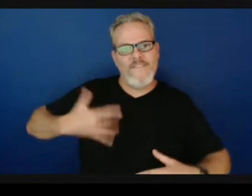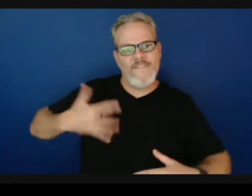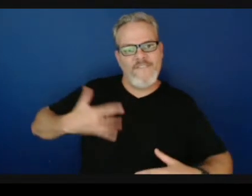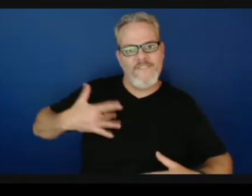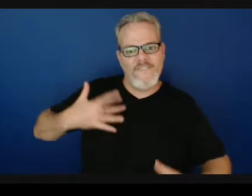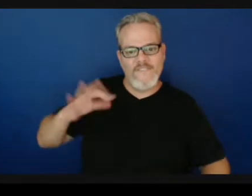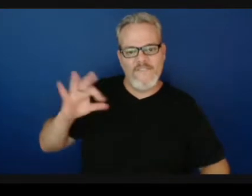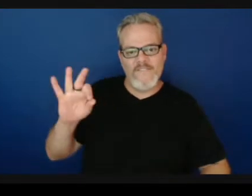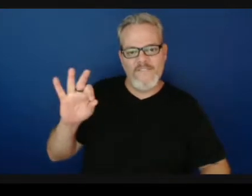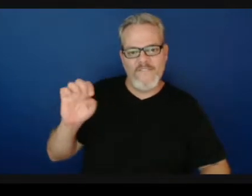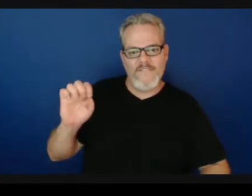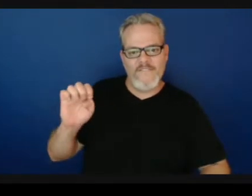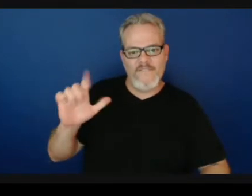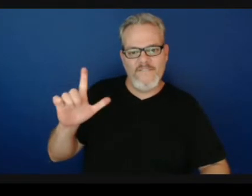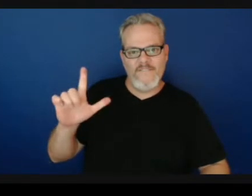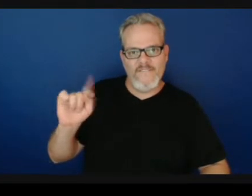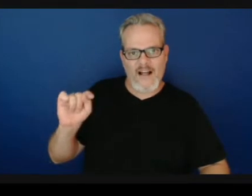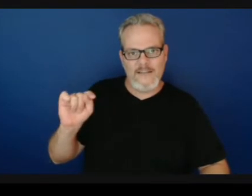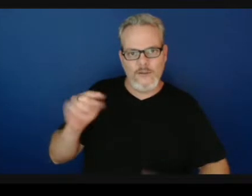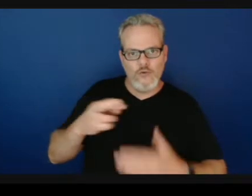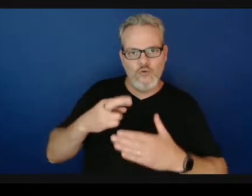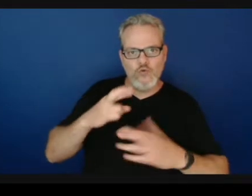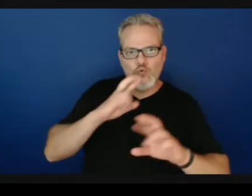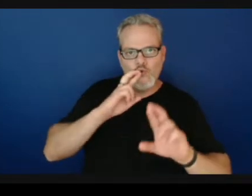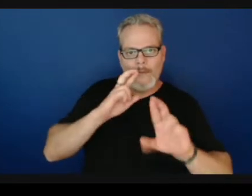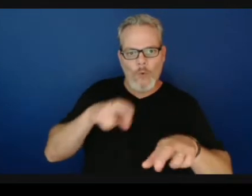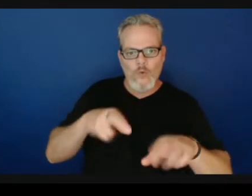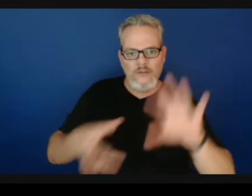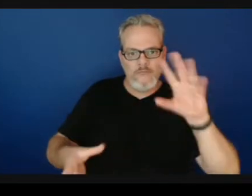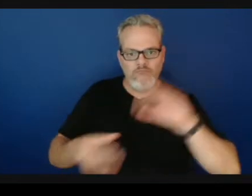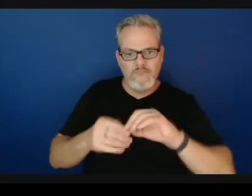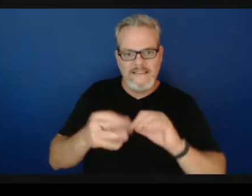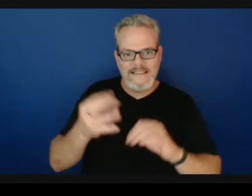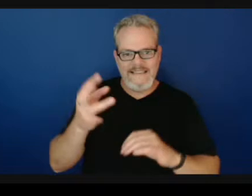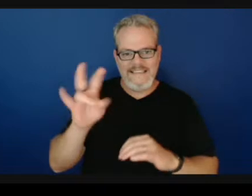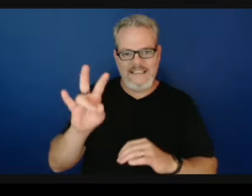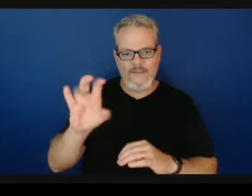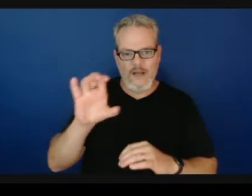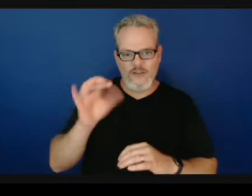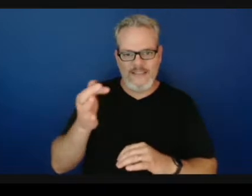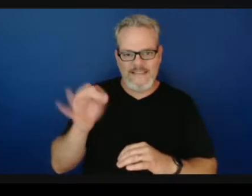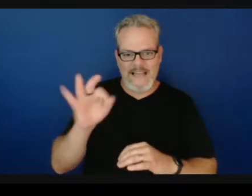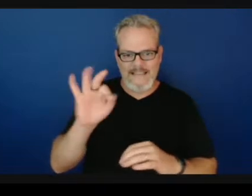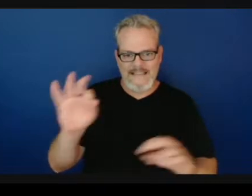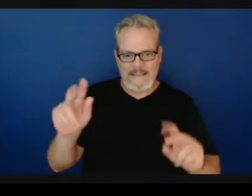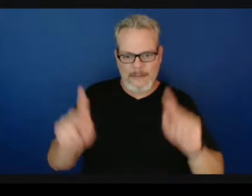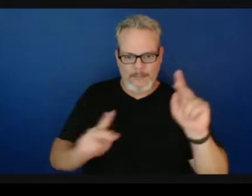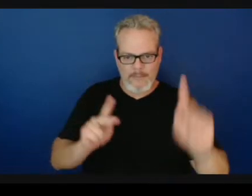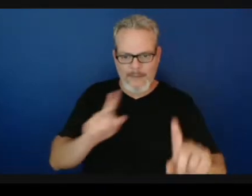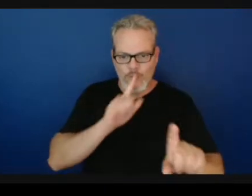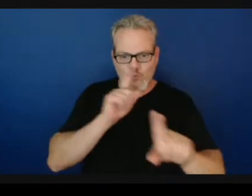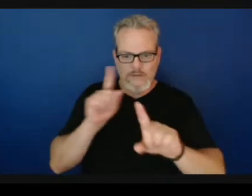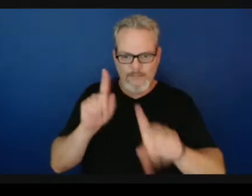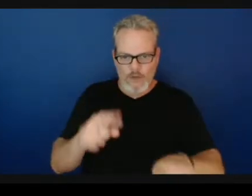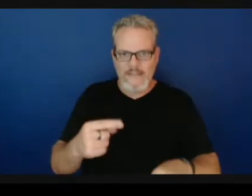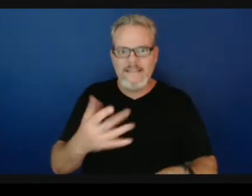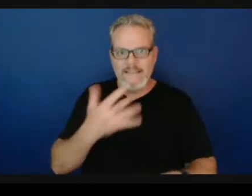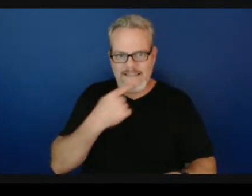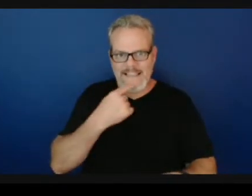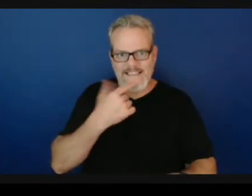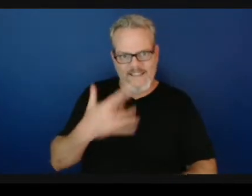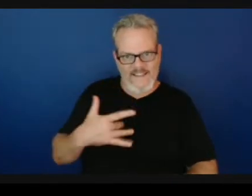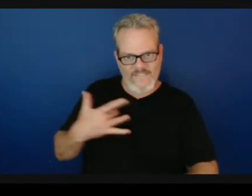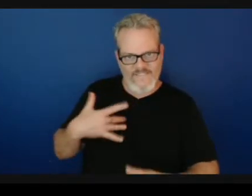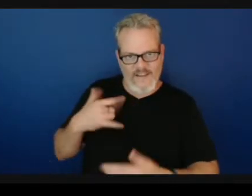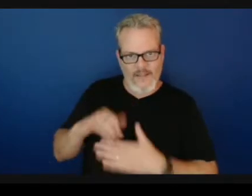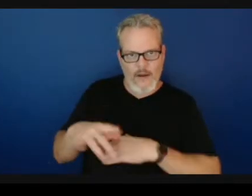719 responses plotted there within, I'm not sure how many hours here, but within, it looks like 4 or 5 hours of